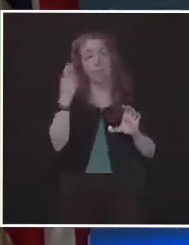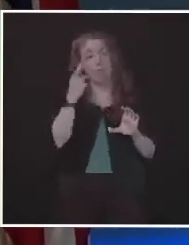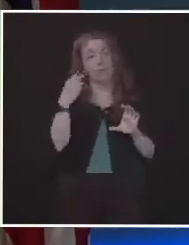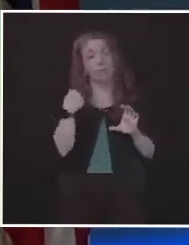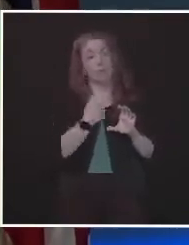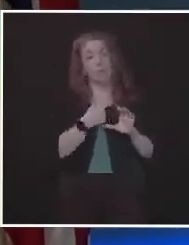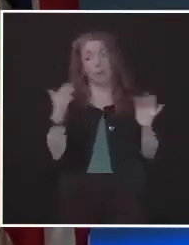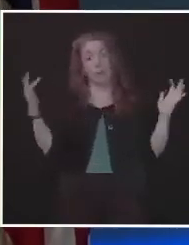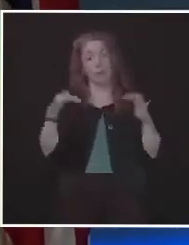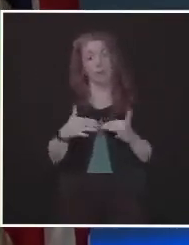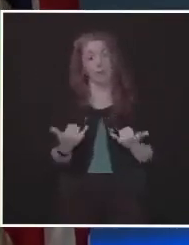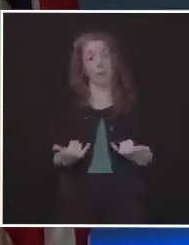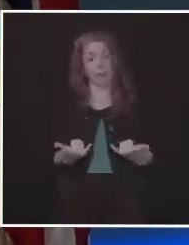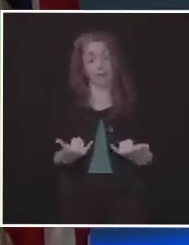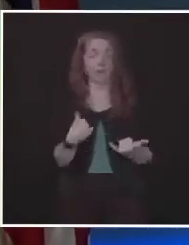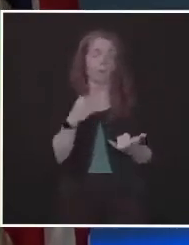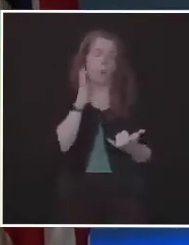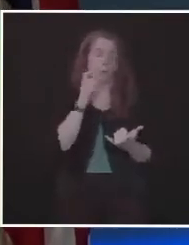announce a modification.